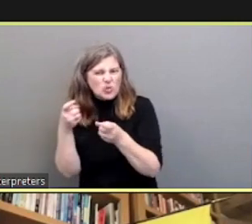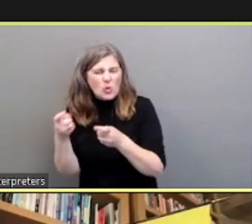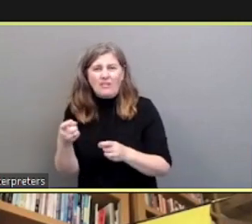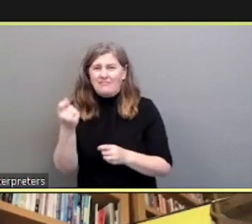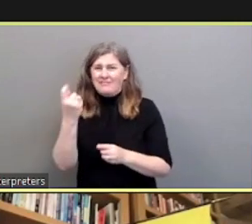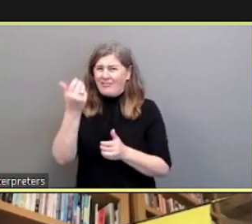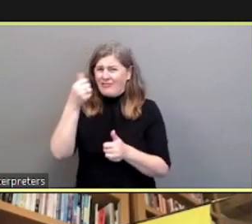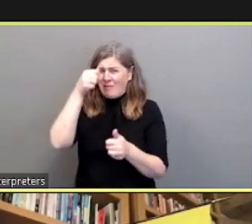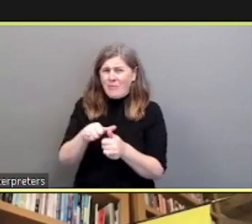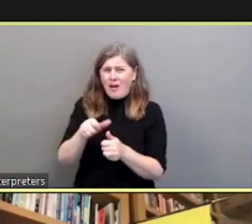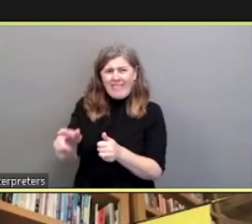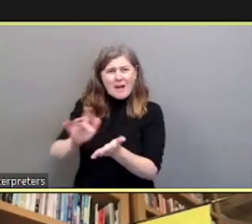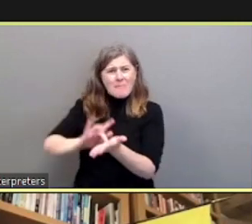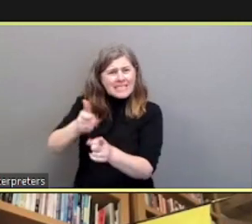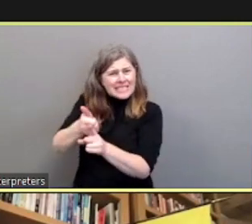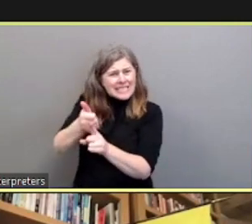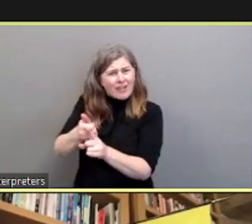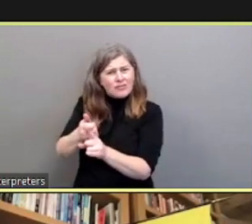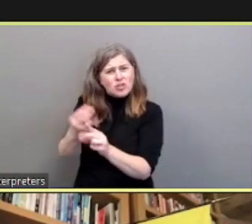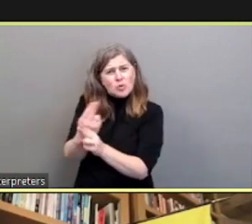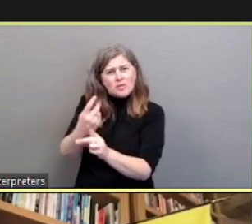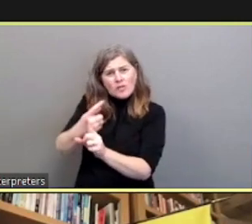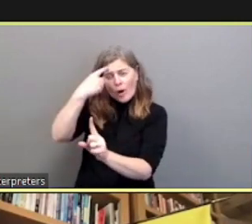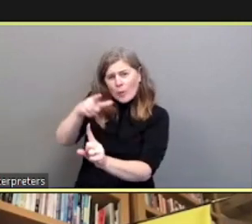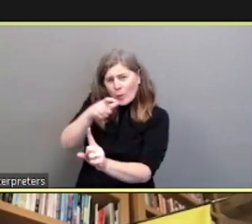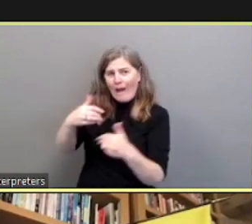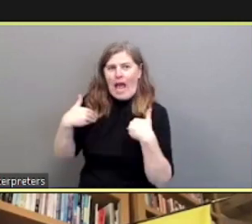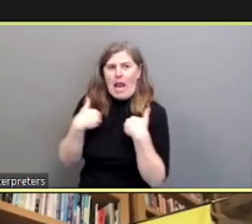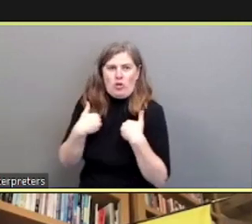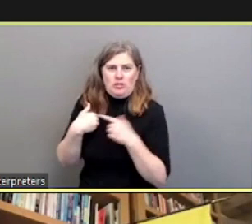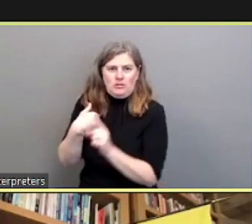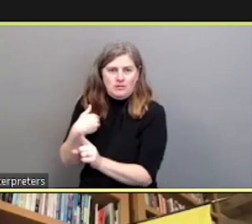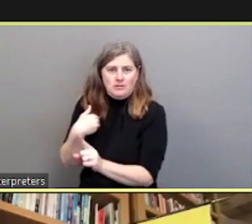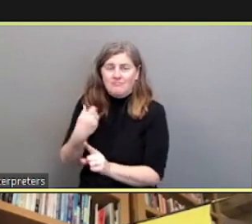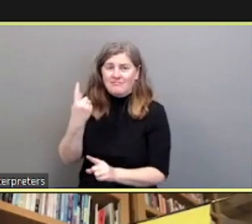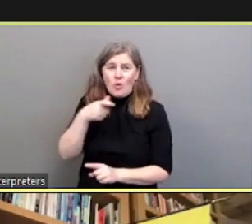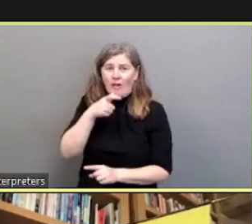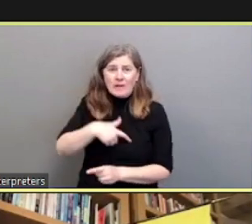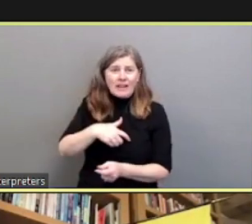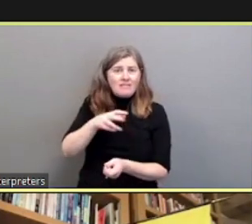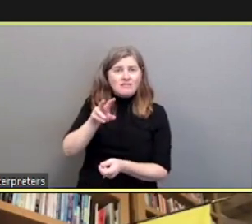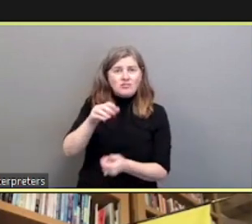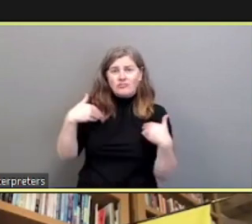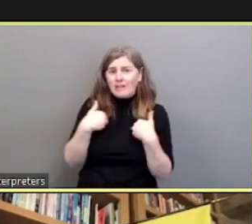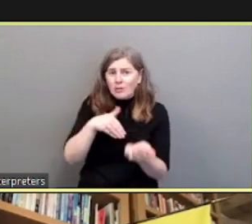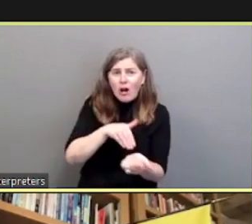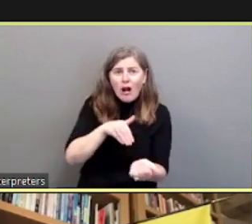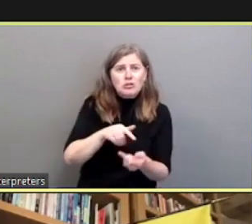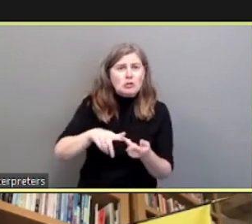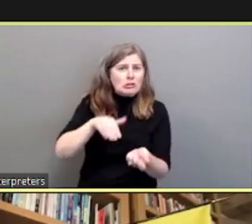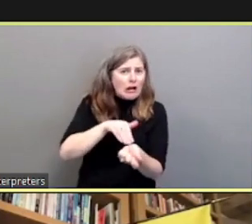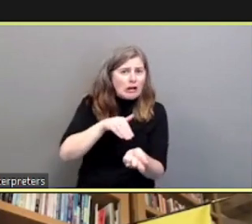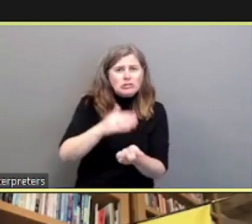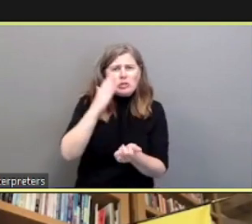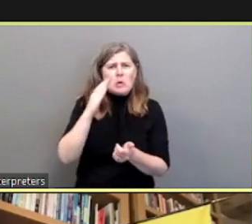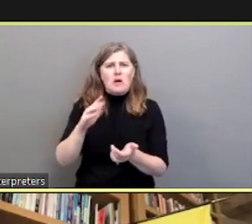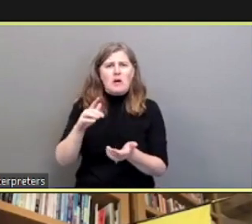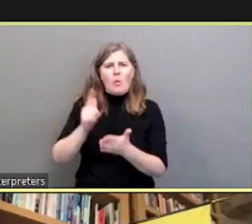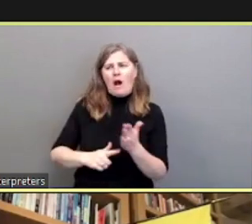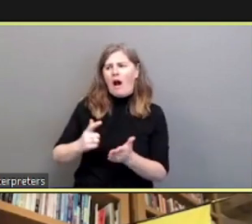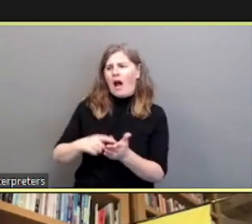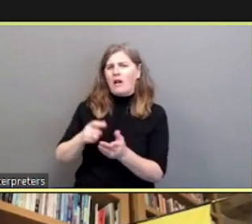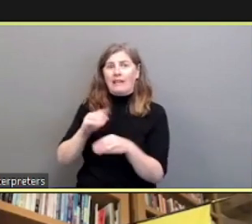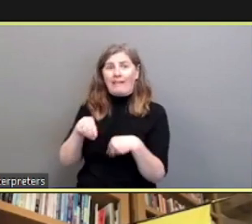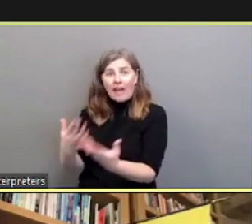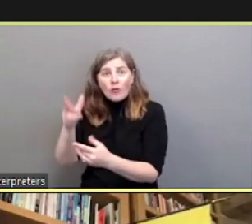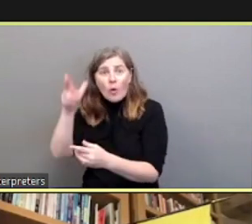very, very concentrated. You don't have to be a veterinarian or a physician to know that the dose you might give a